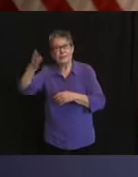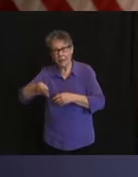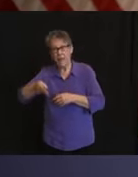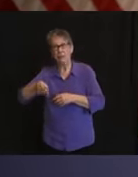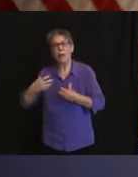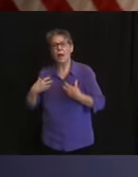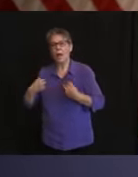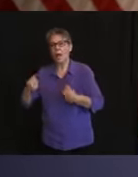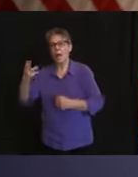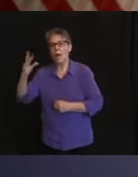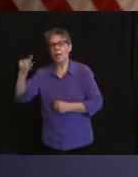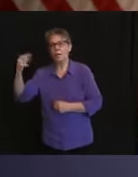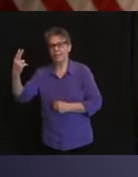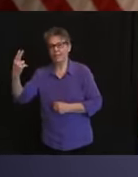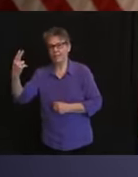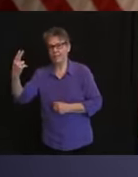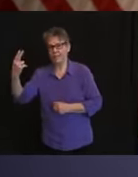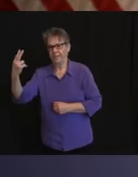1-800-792-9770,